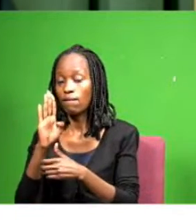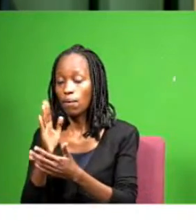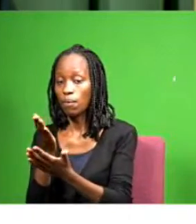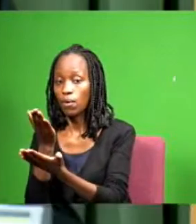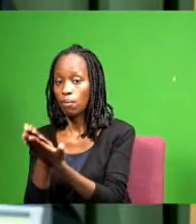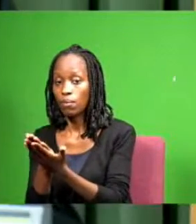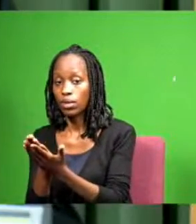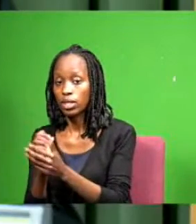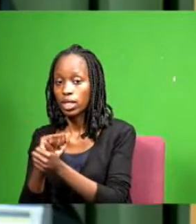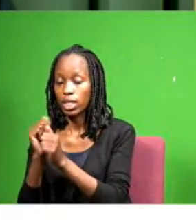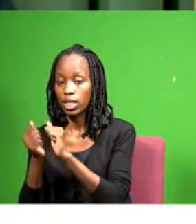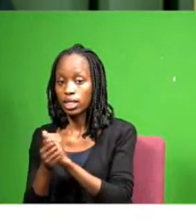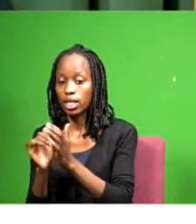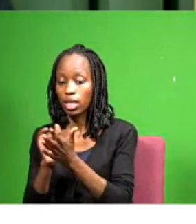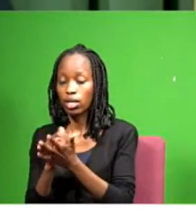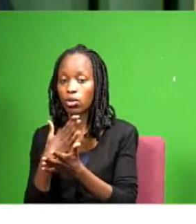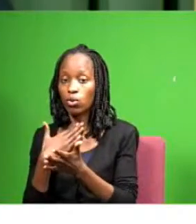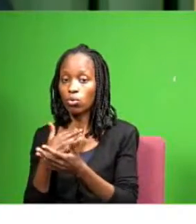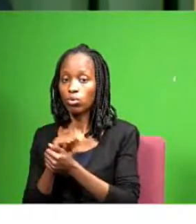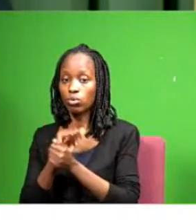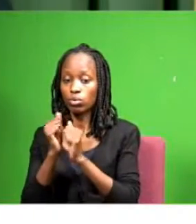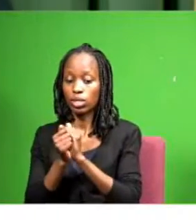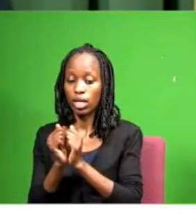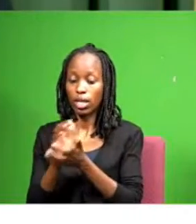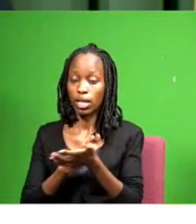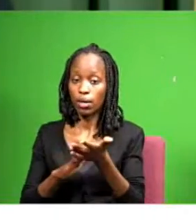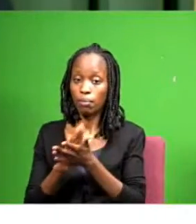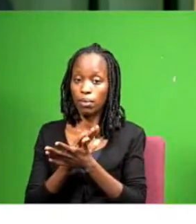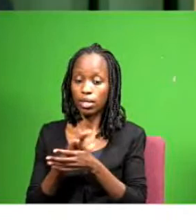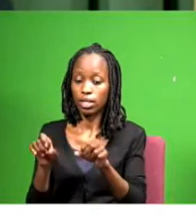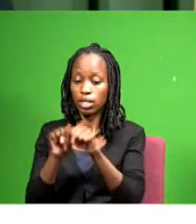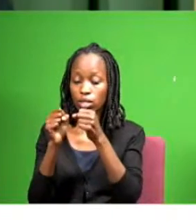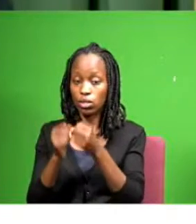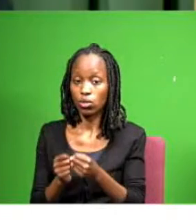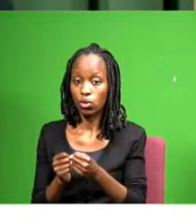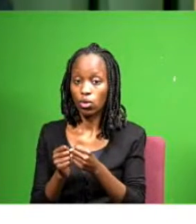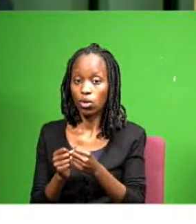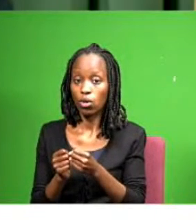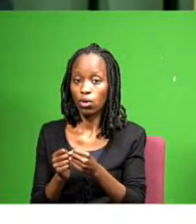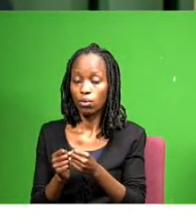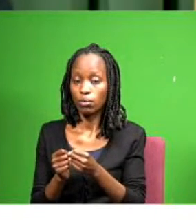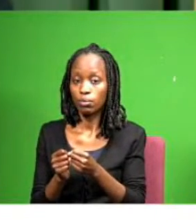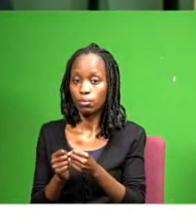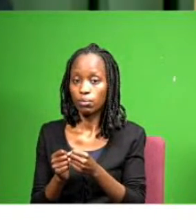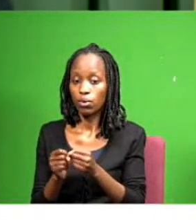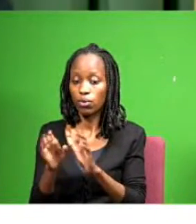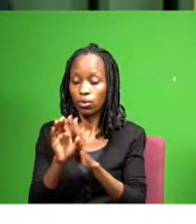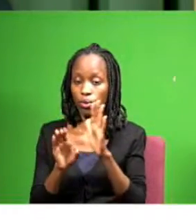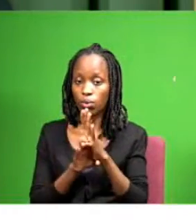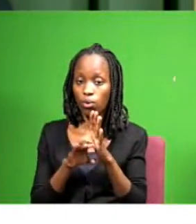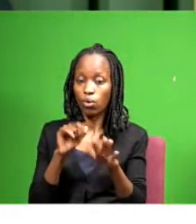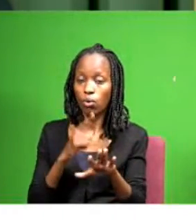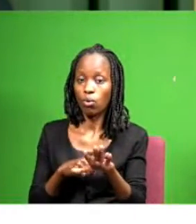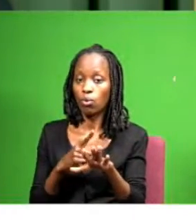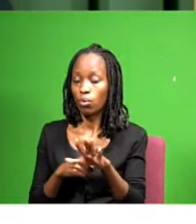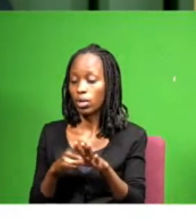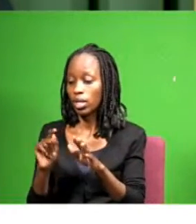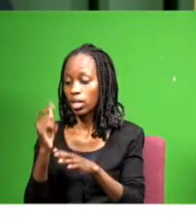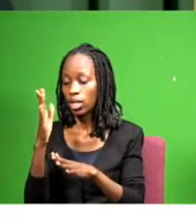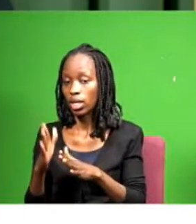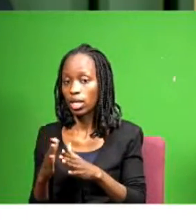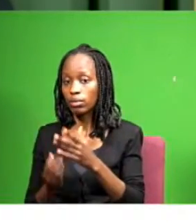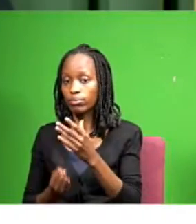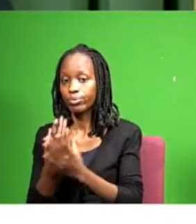that seek to fundamentally alter the basic structure of the social contract that Kenyans entered into when they gave to themselves